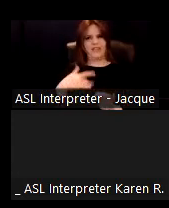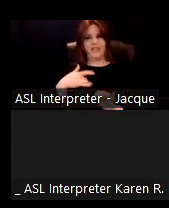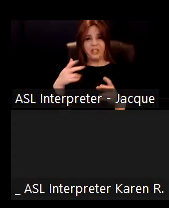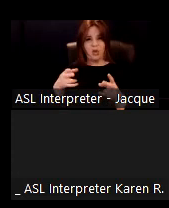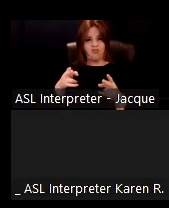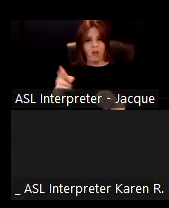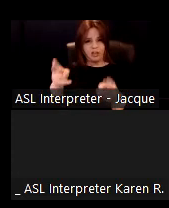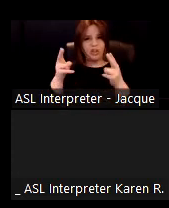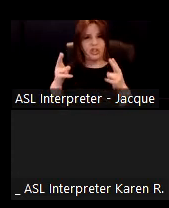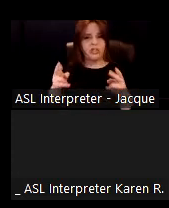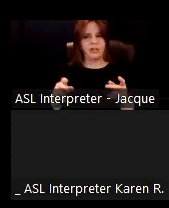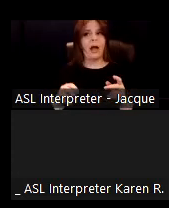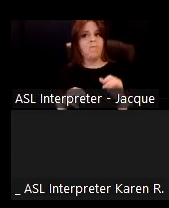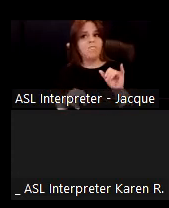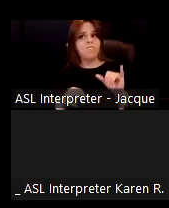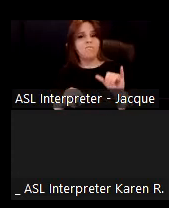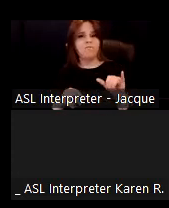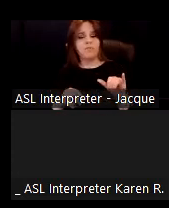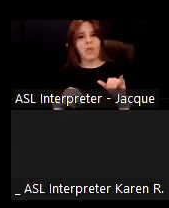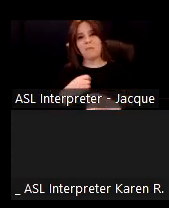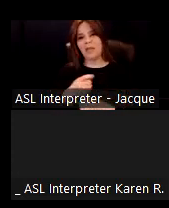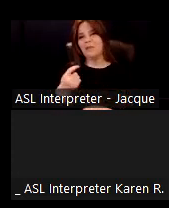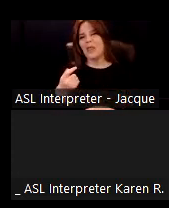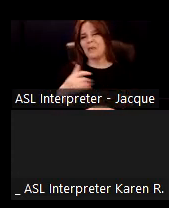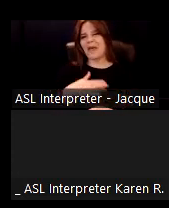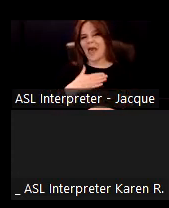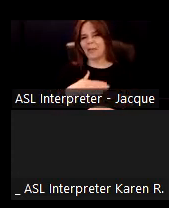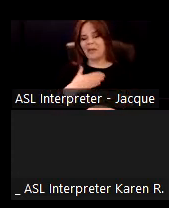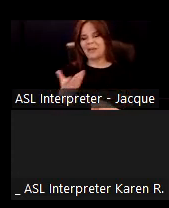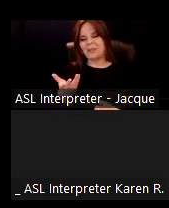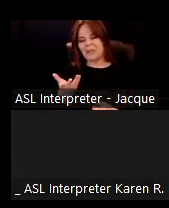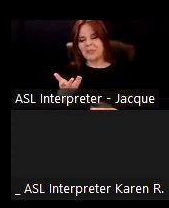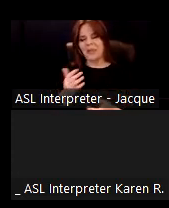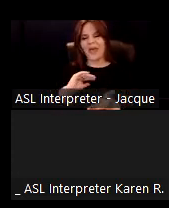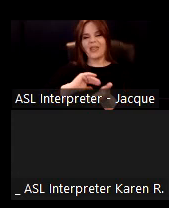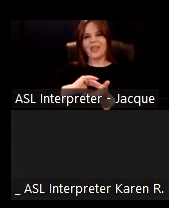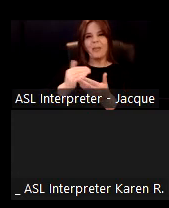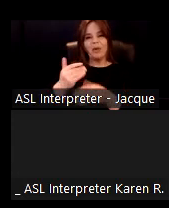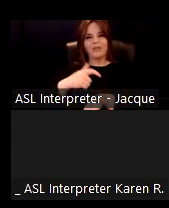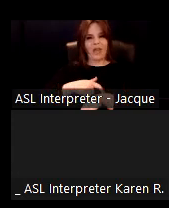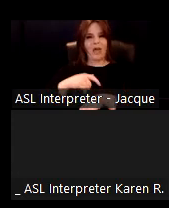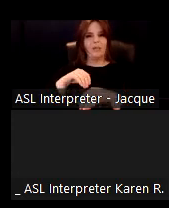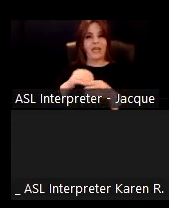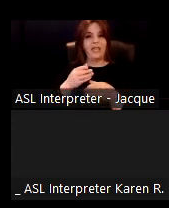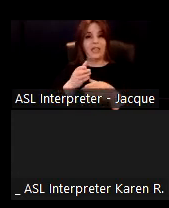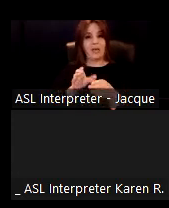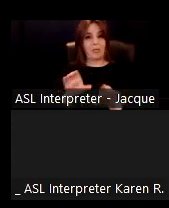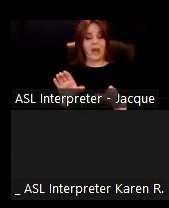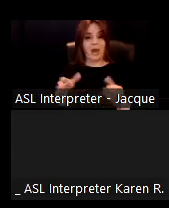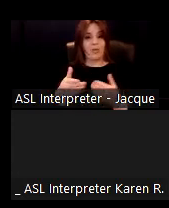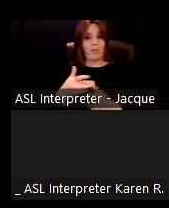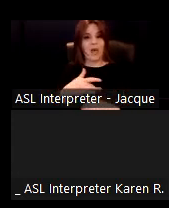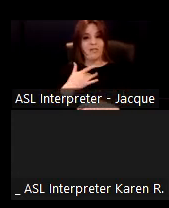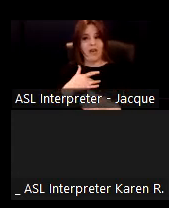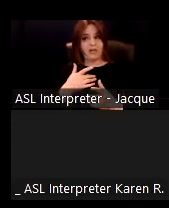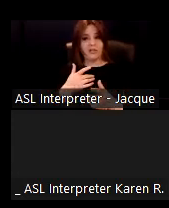That kind of makes me a little bit happy. The amount of time that we had in the breakout rooms felt like a big chunk